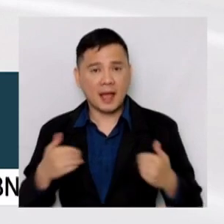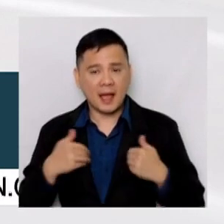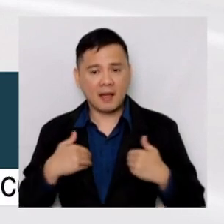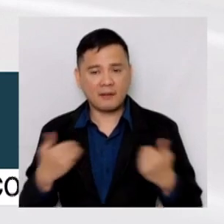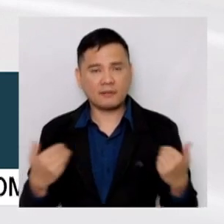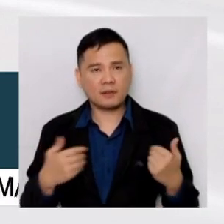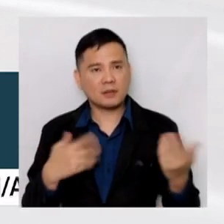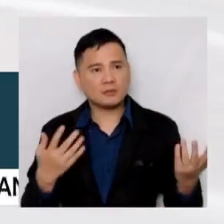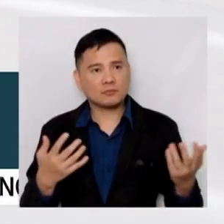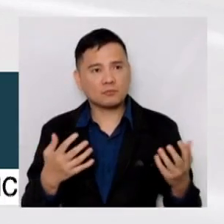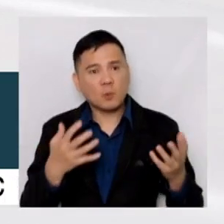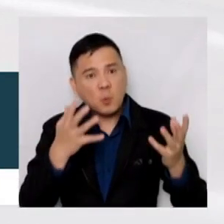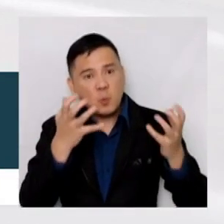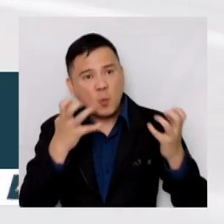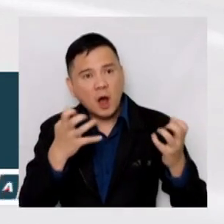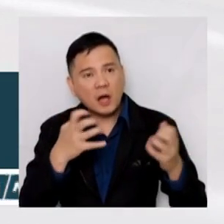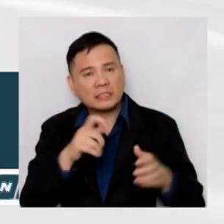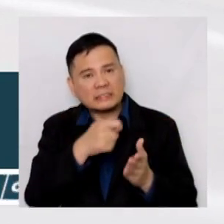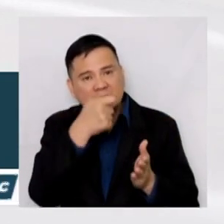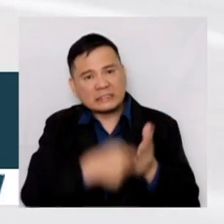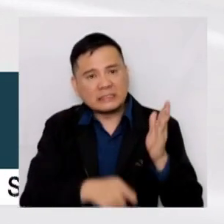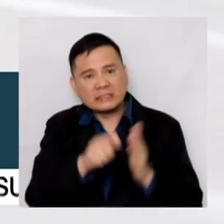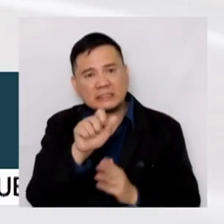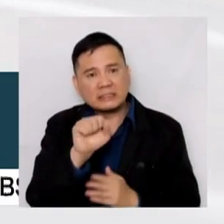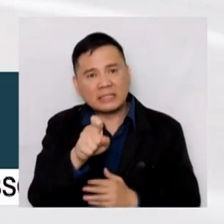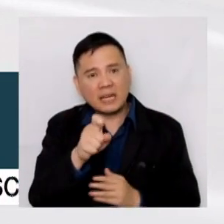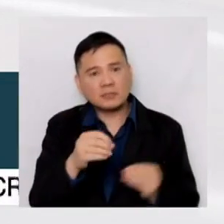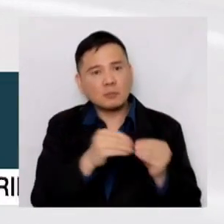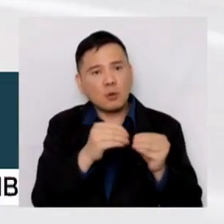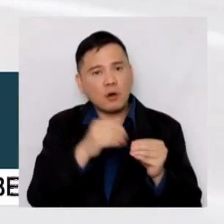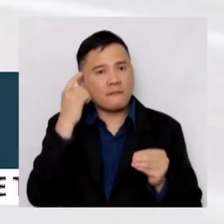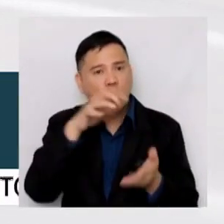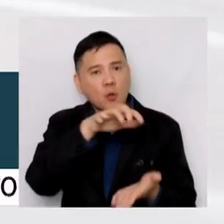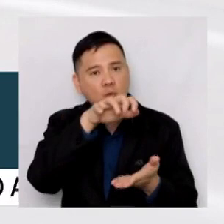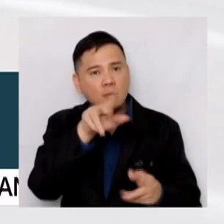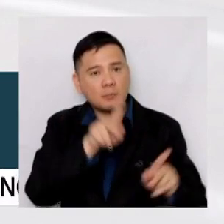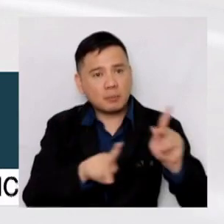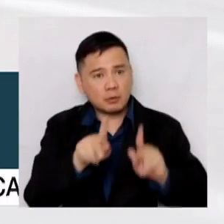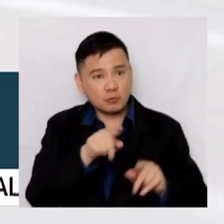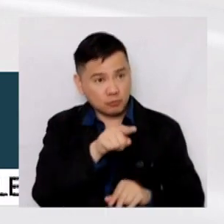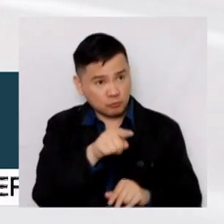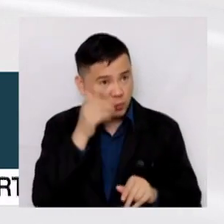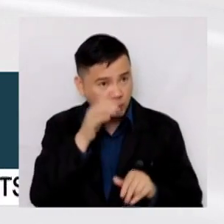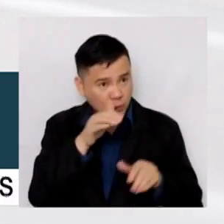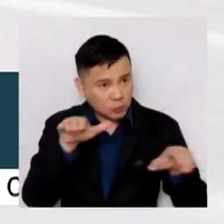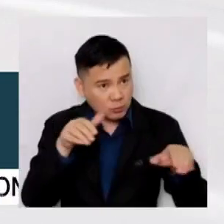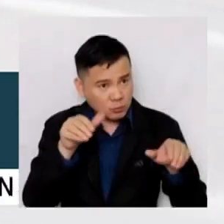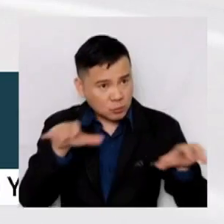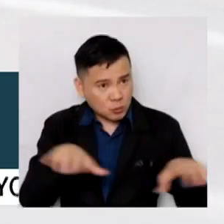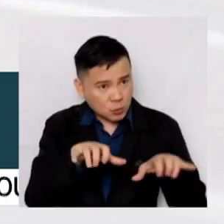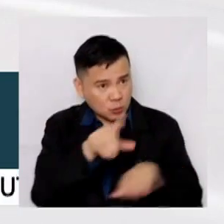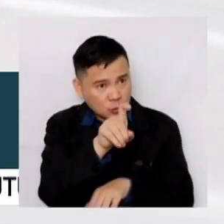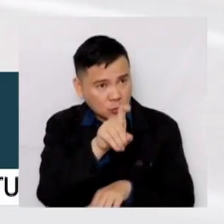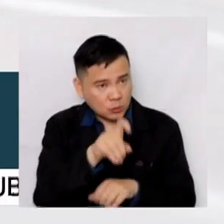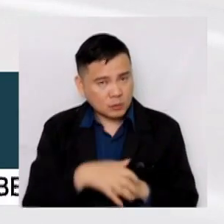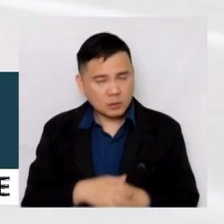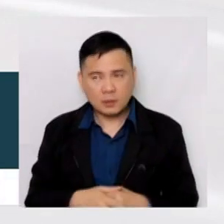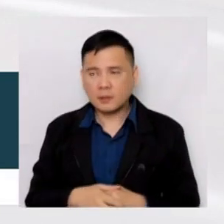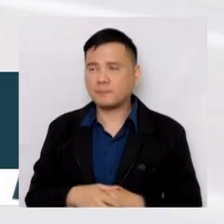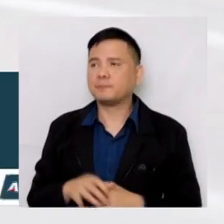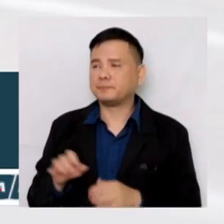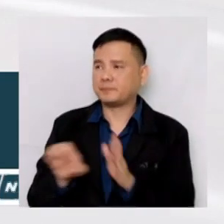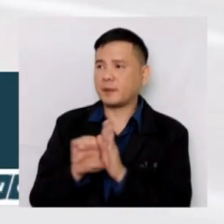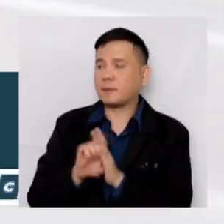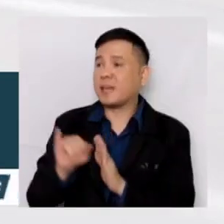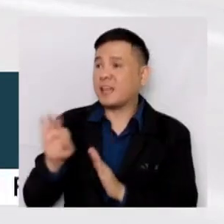Are you in favor of that? Will you also do that? Should you win the presidency? you know, eventually, I think those who get more